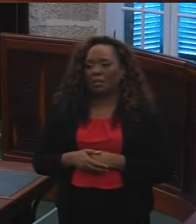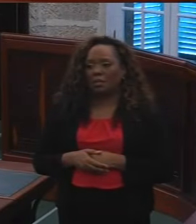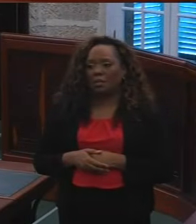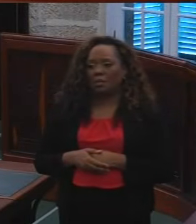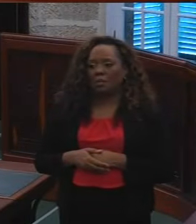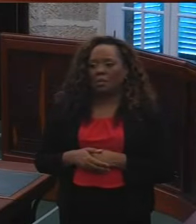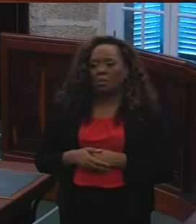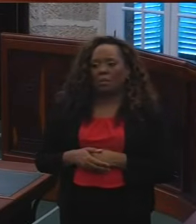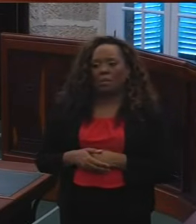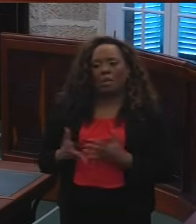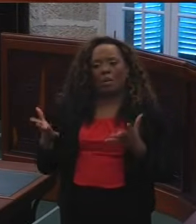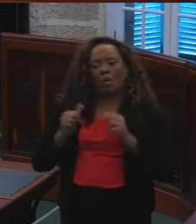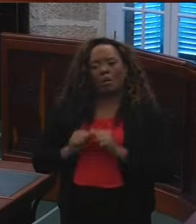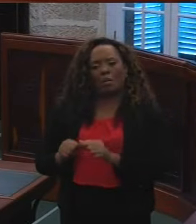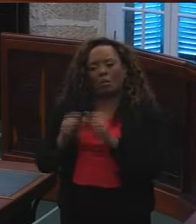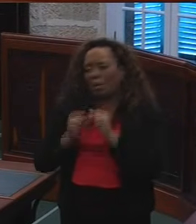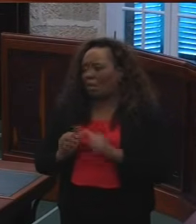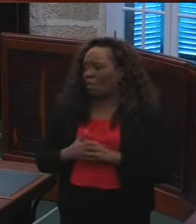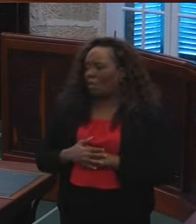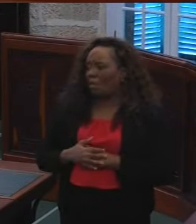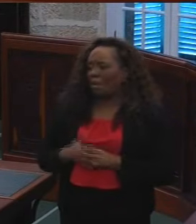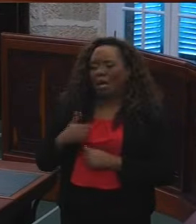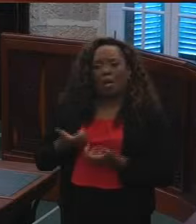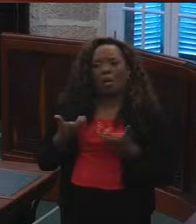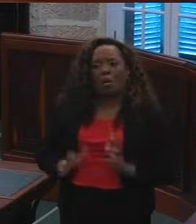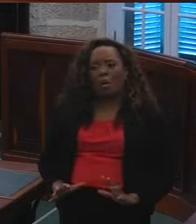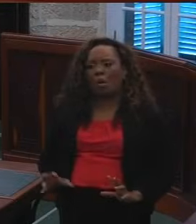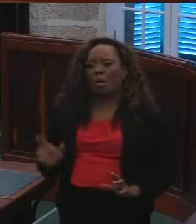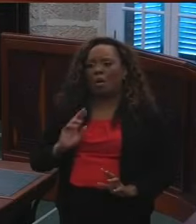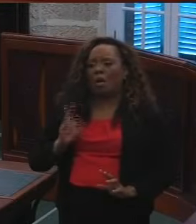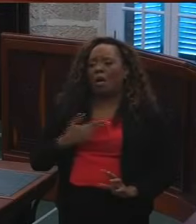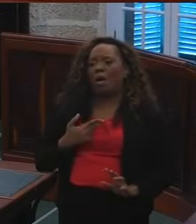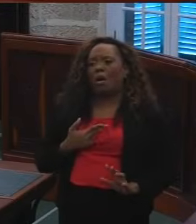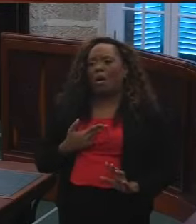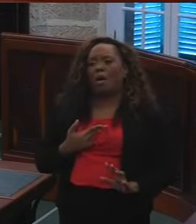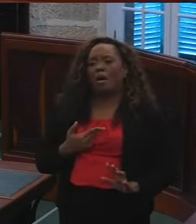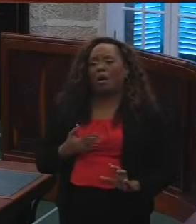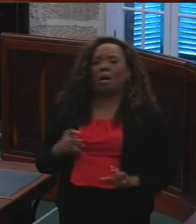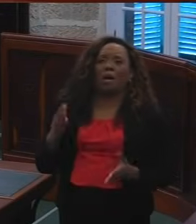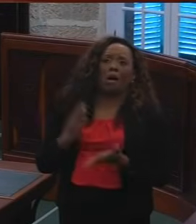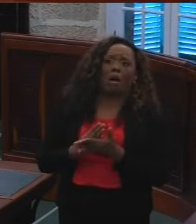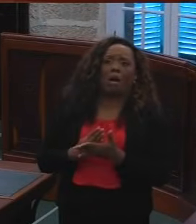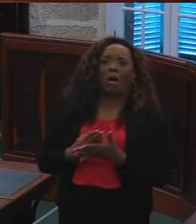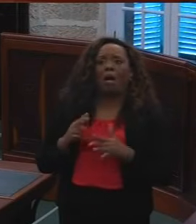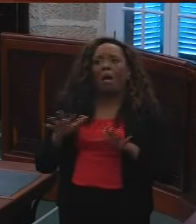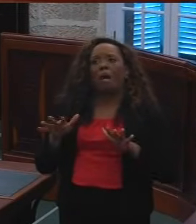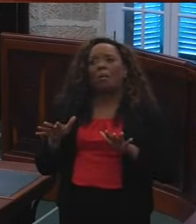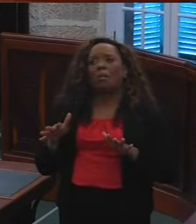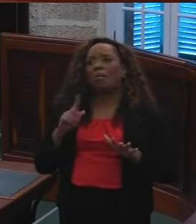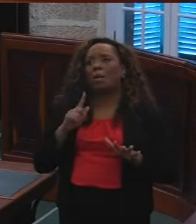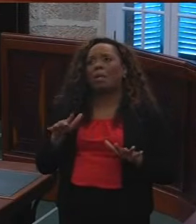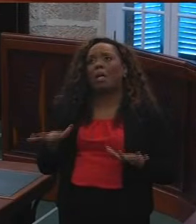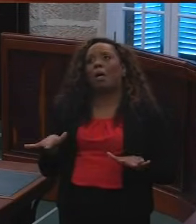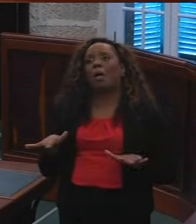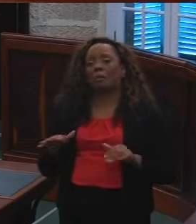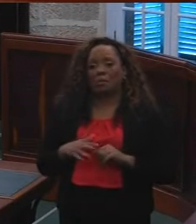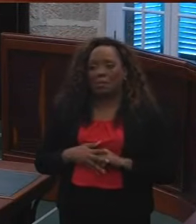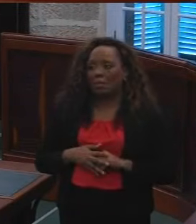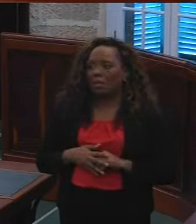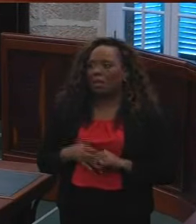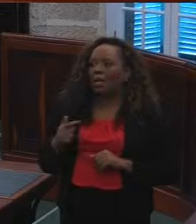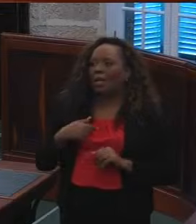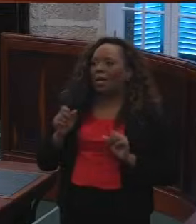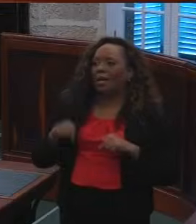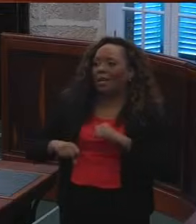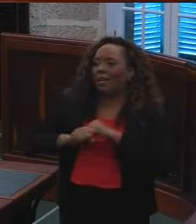Stay vigilant. Stay on task, Mr. Speaker, sir. And so with those few words, because it could have gone